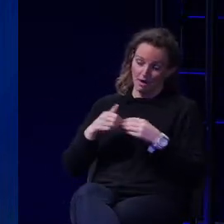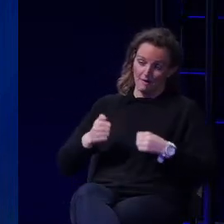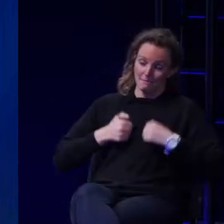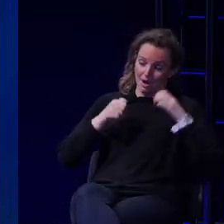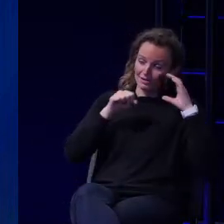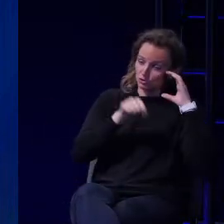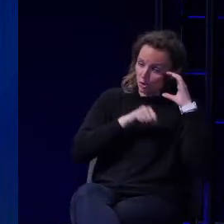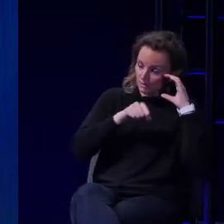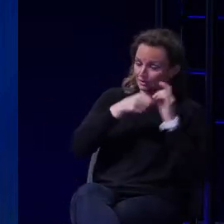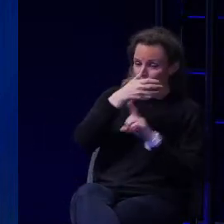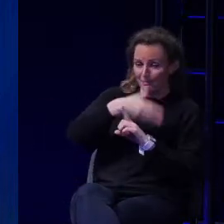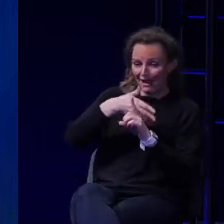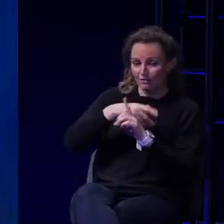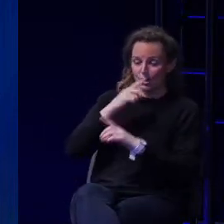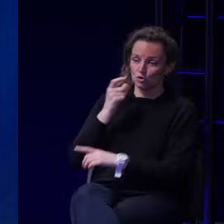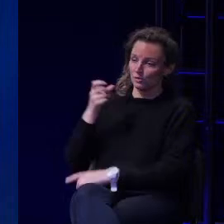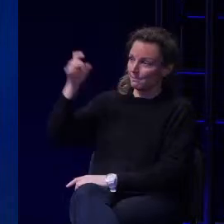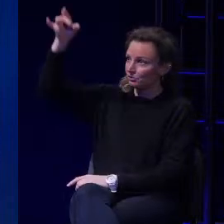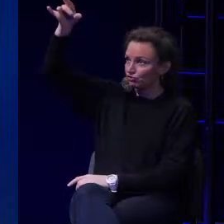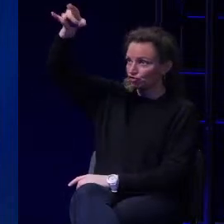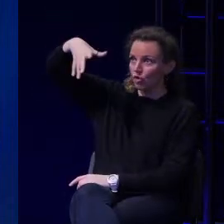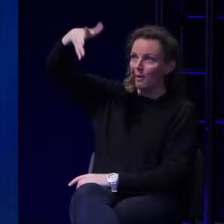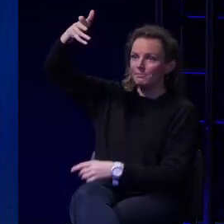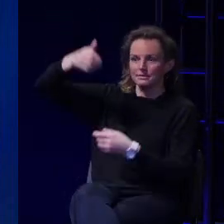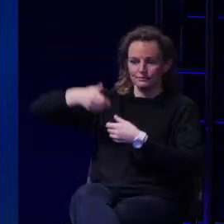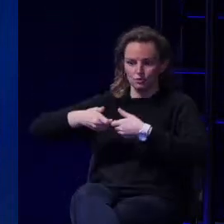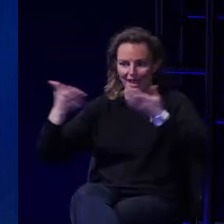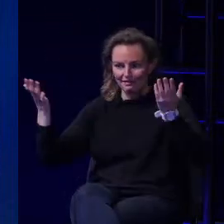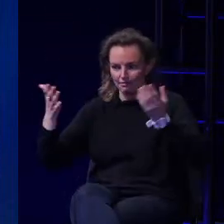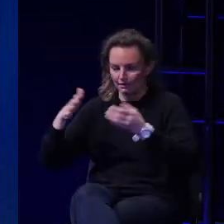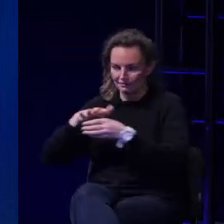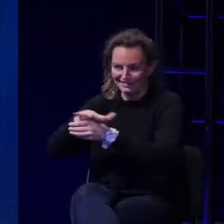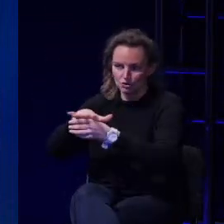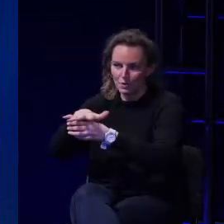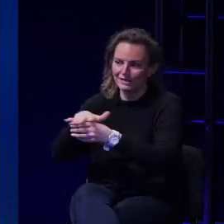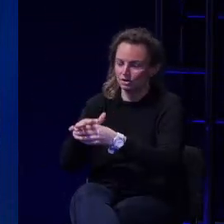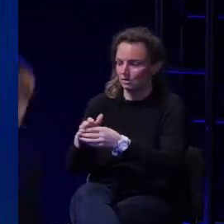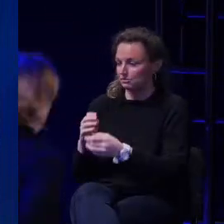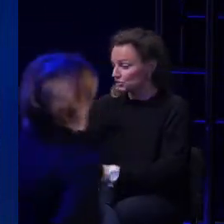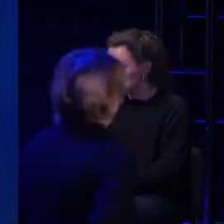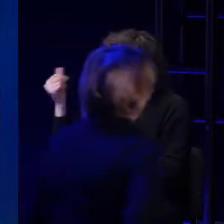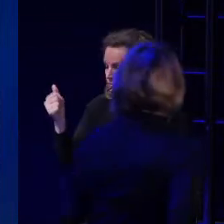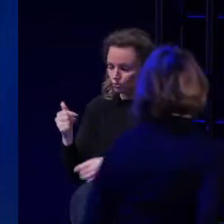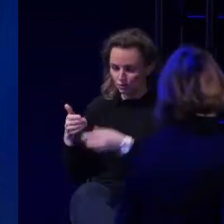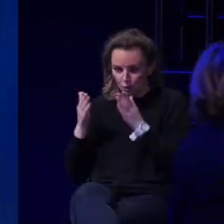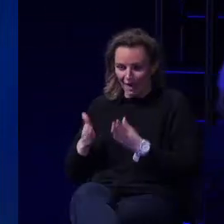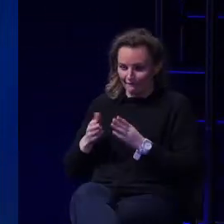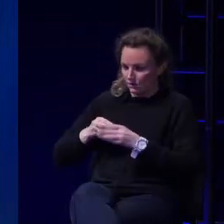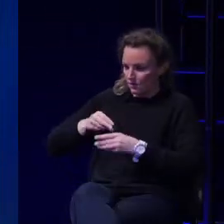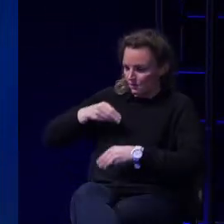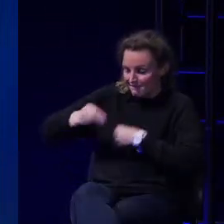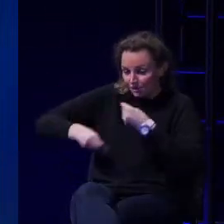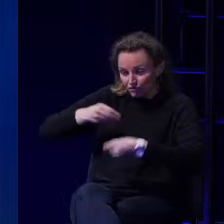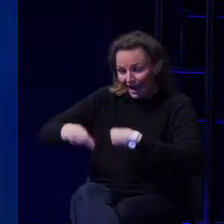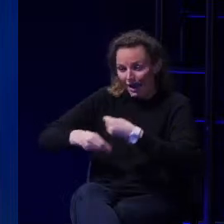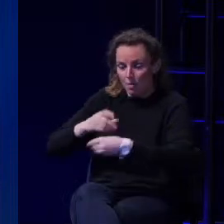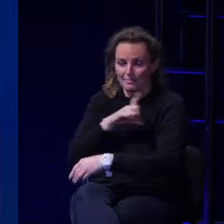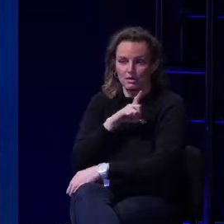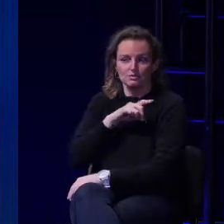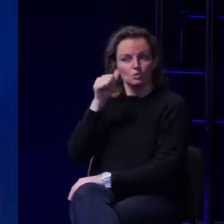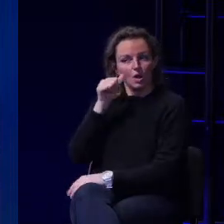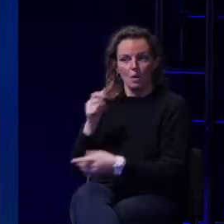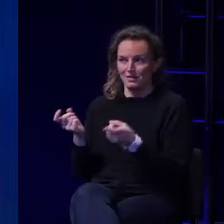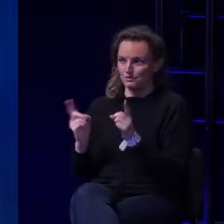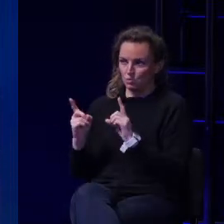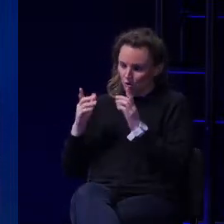anything and pretty quickly figure it out and move forward, because you know that's what you have to do, and to respond